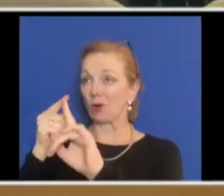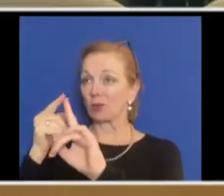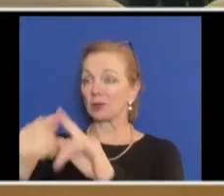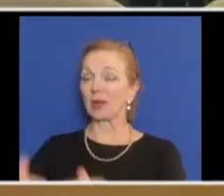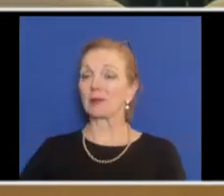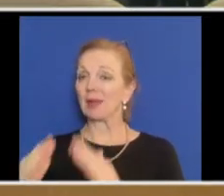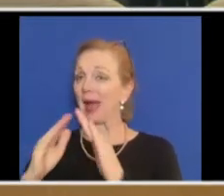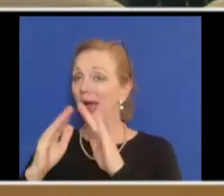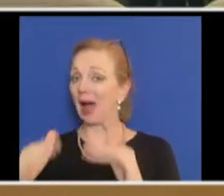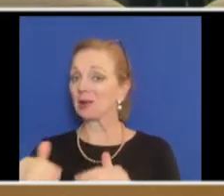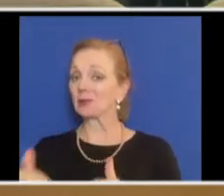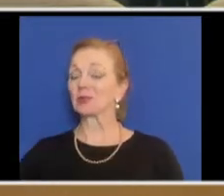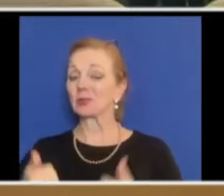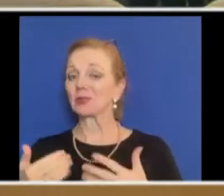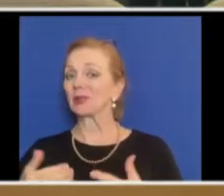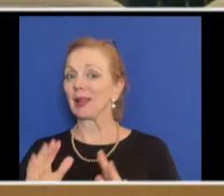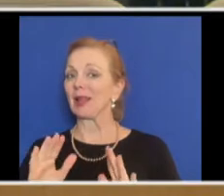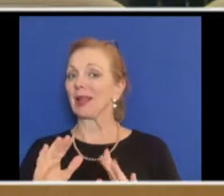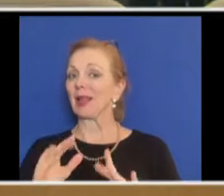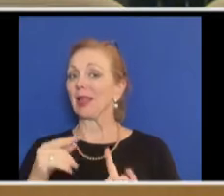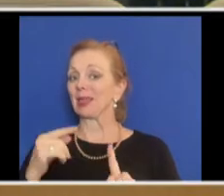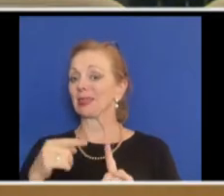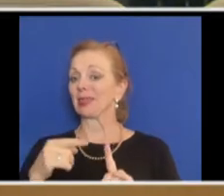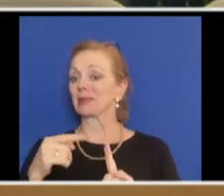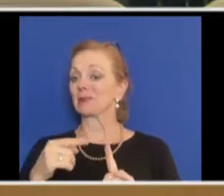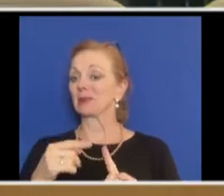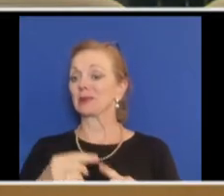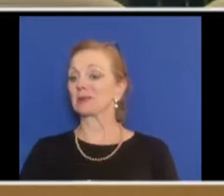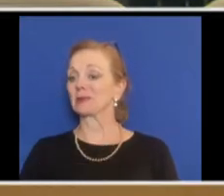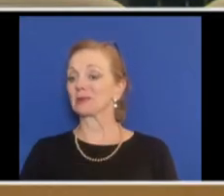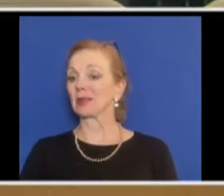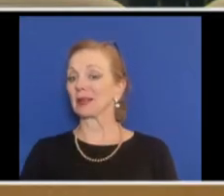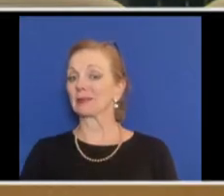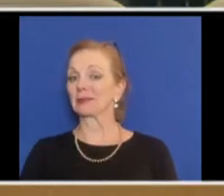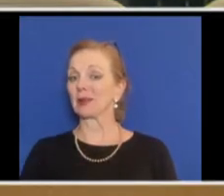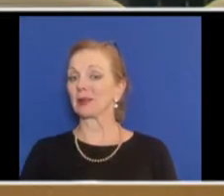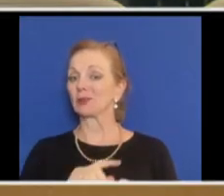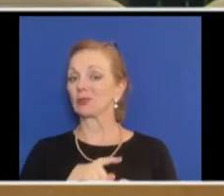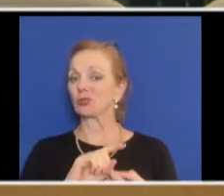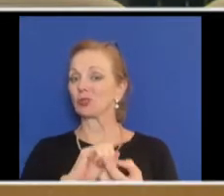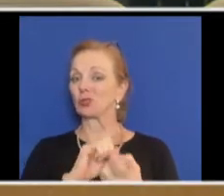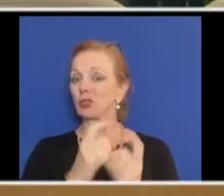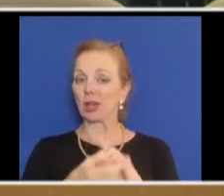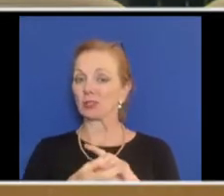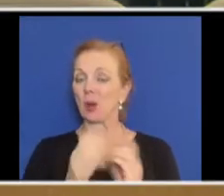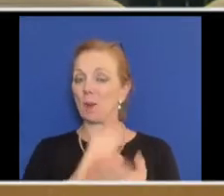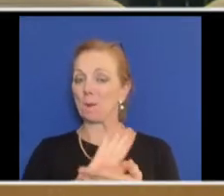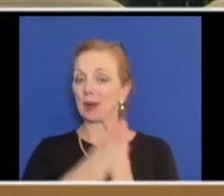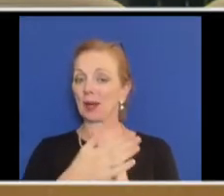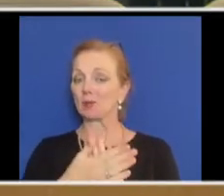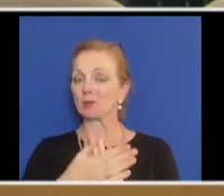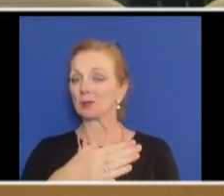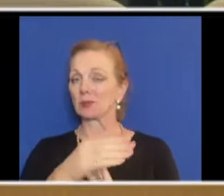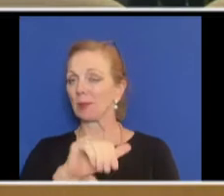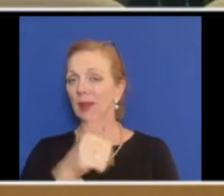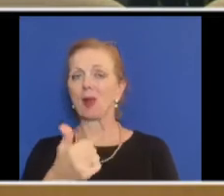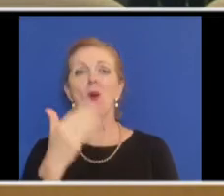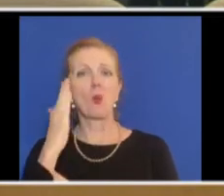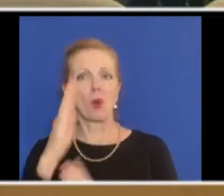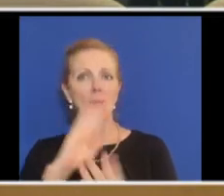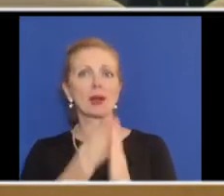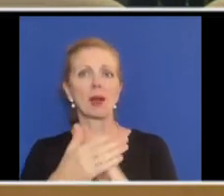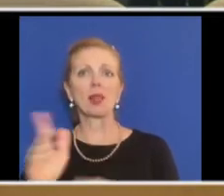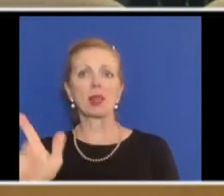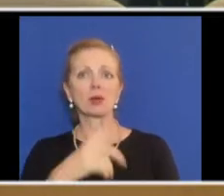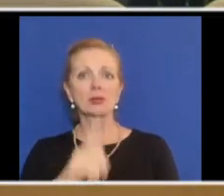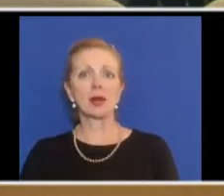this is not that this site is going away being scraped and it's becoming something else that this would turn into long-term housing for the residents